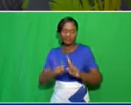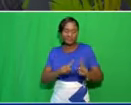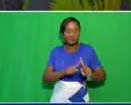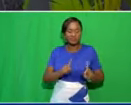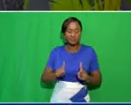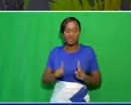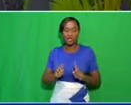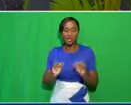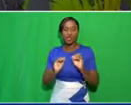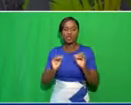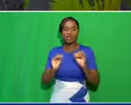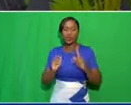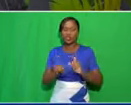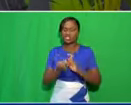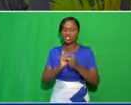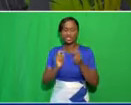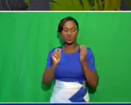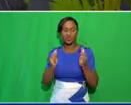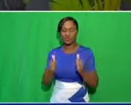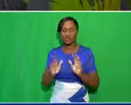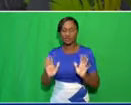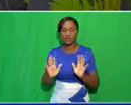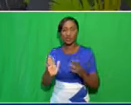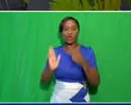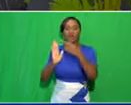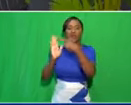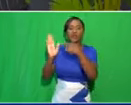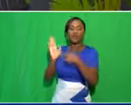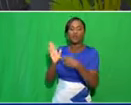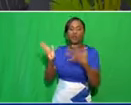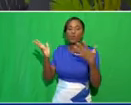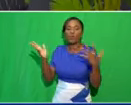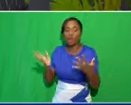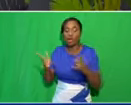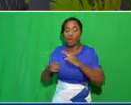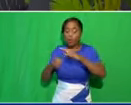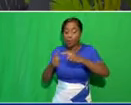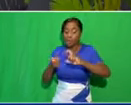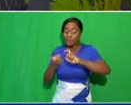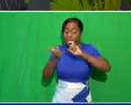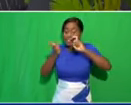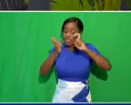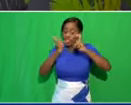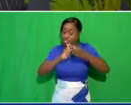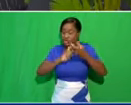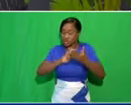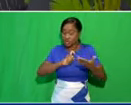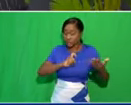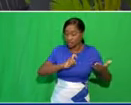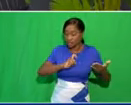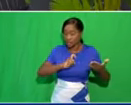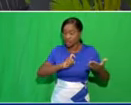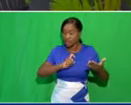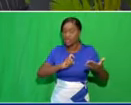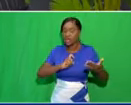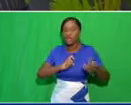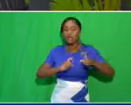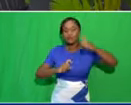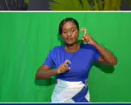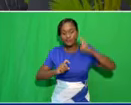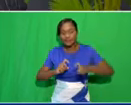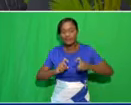No one changes anything like that. The rule is in policy, when you're changing something, just as Mr. Citran pointed out, you